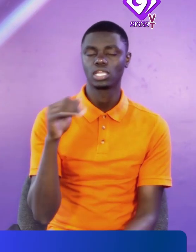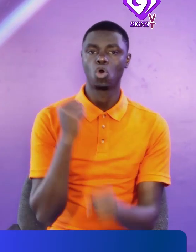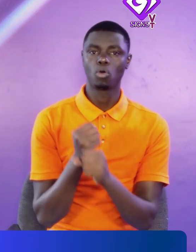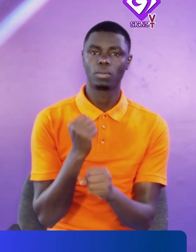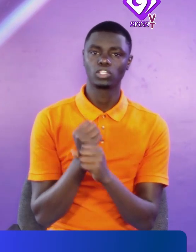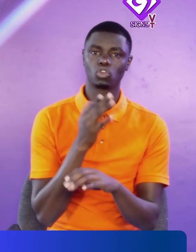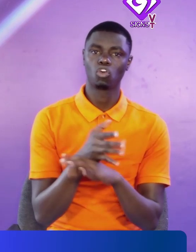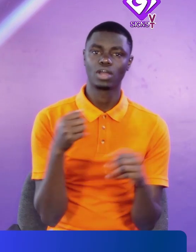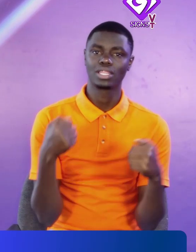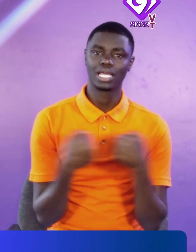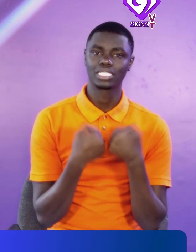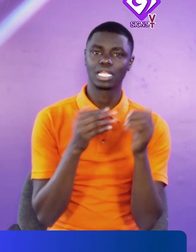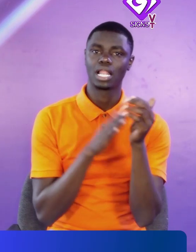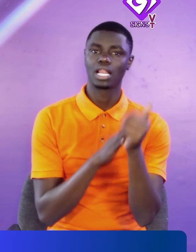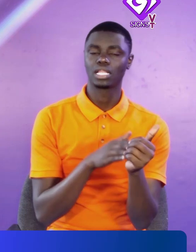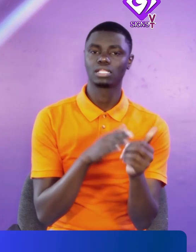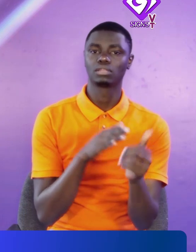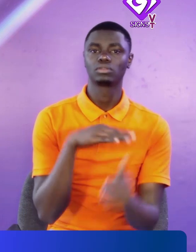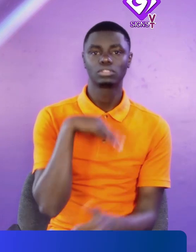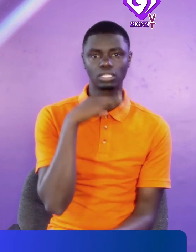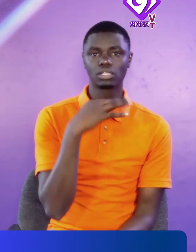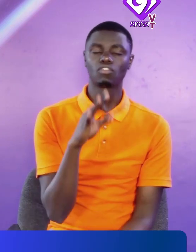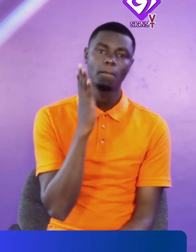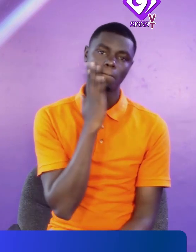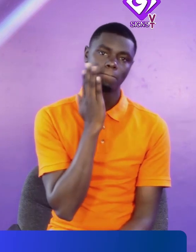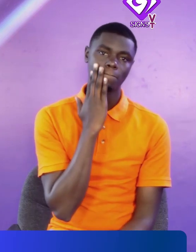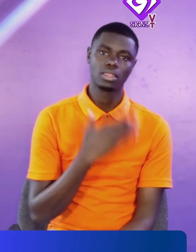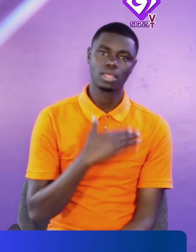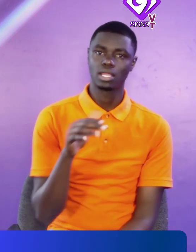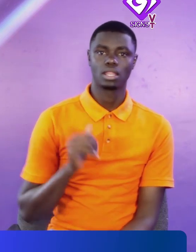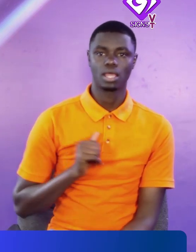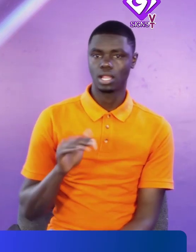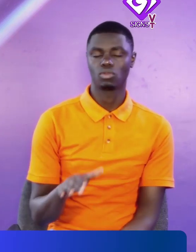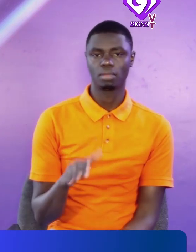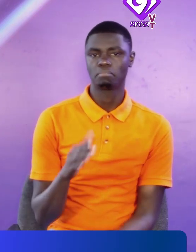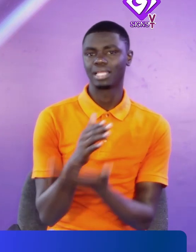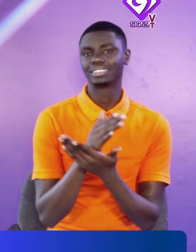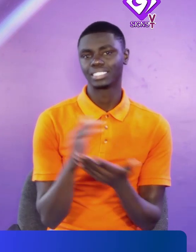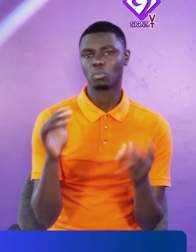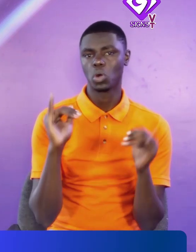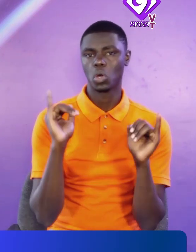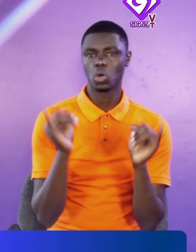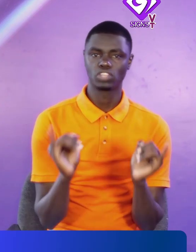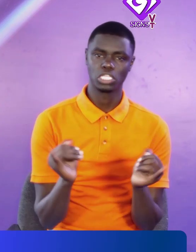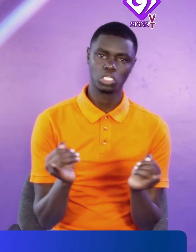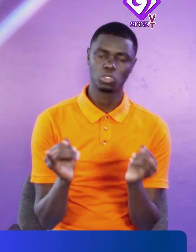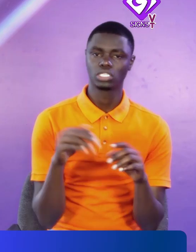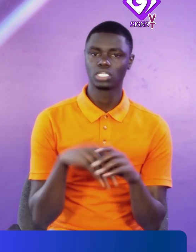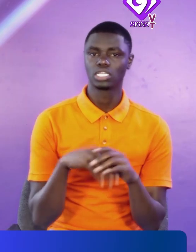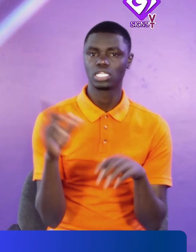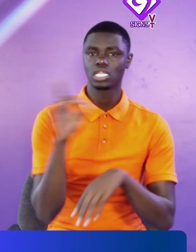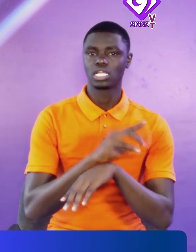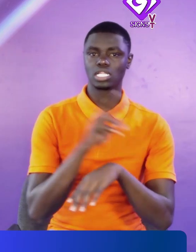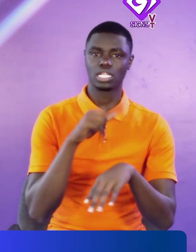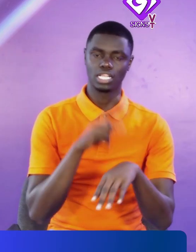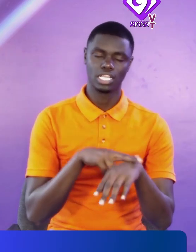accident that led to the death of a mother and her daughter. That is just some of the news making headlines as far as the Daily Nation